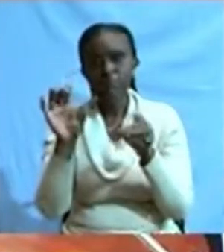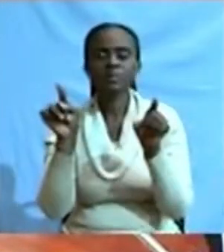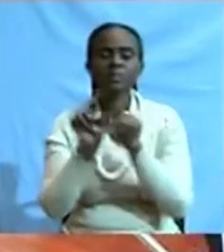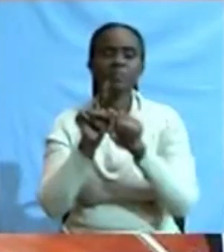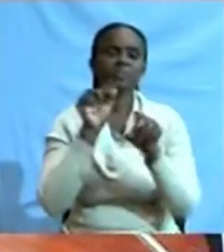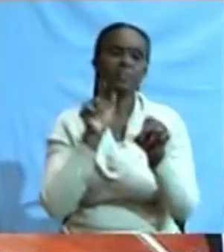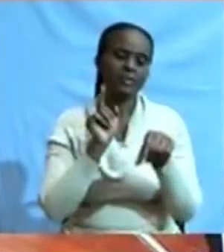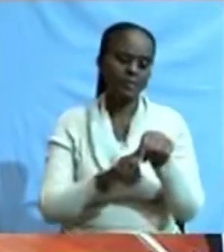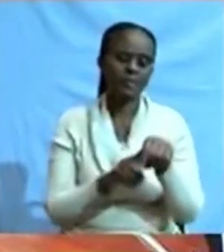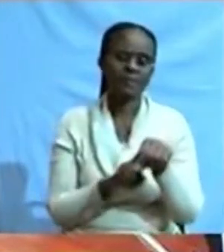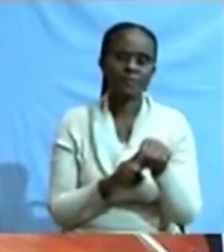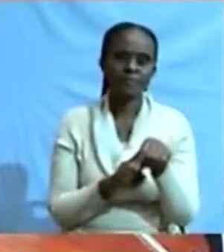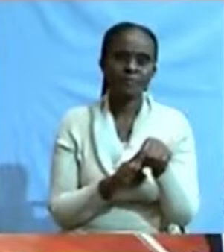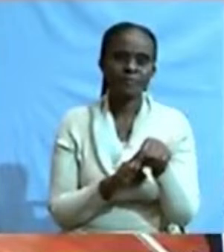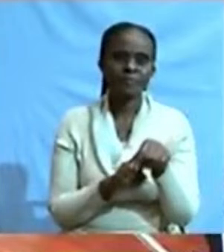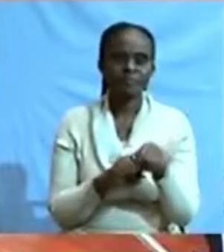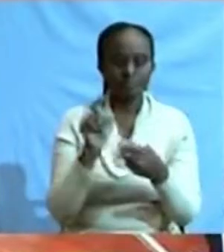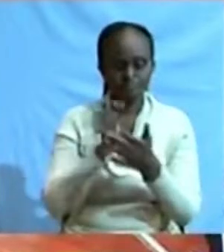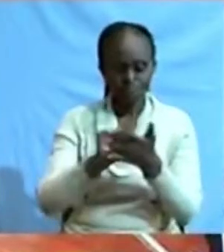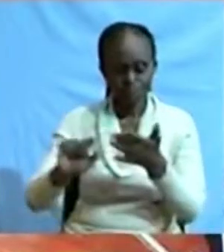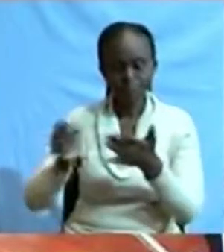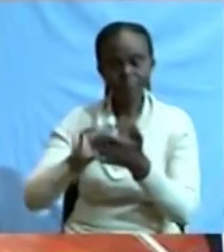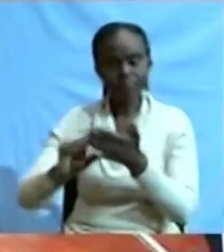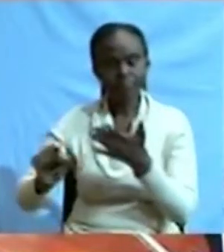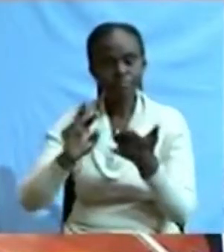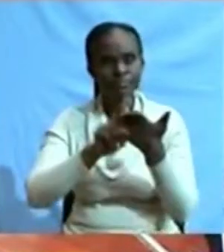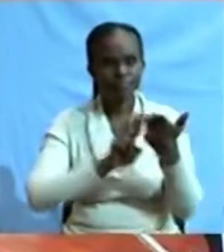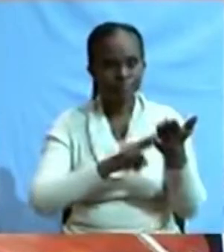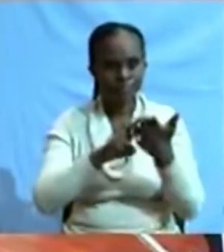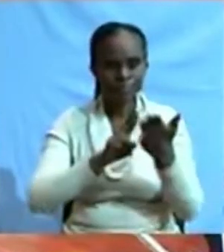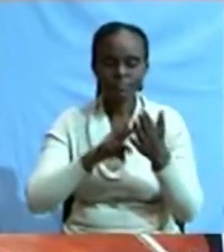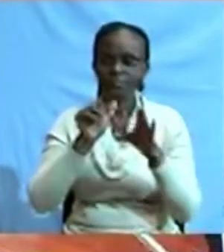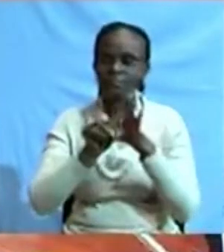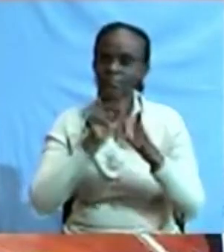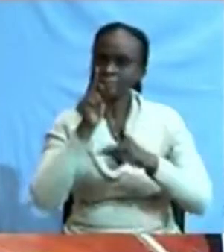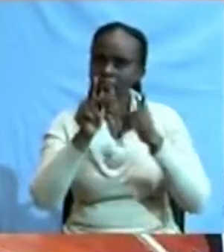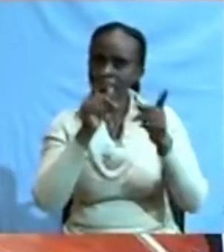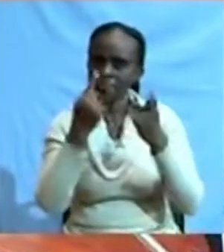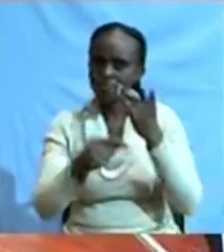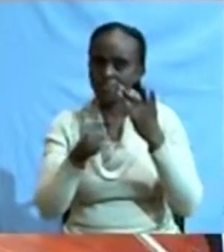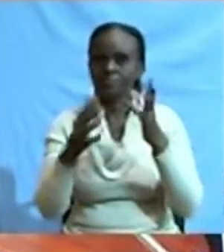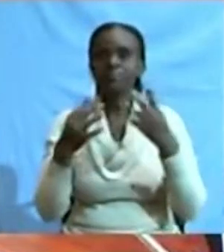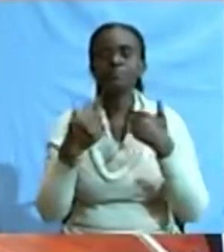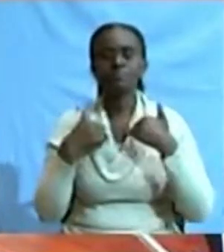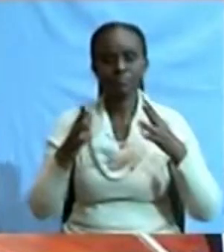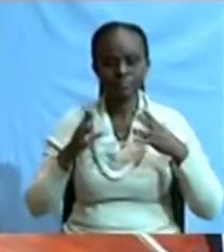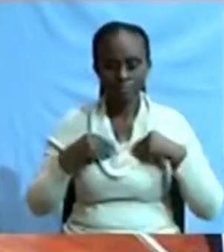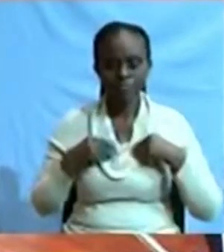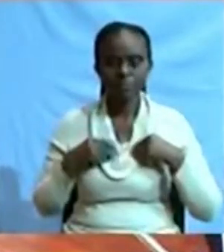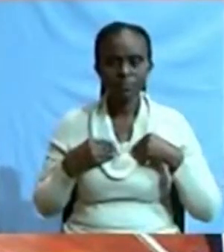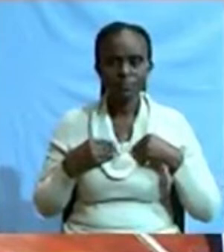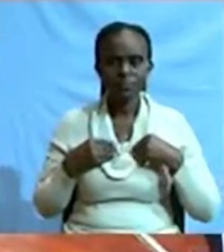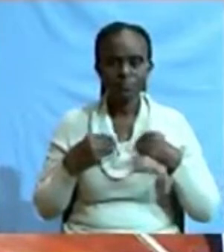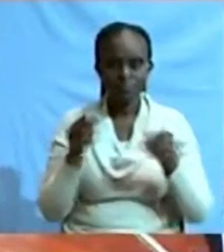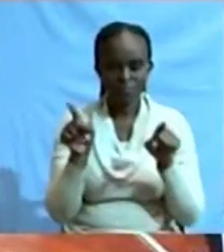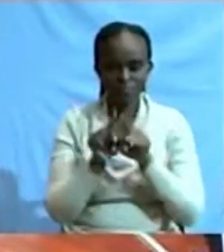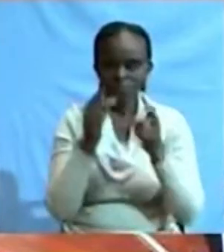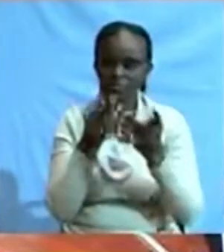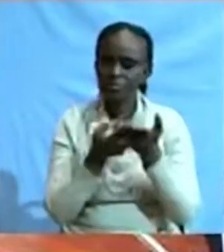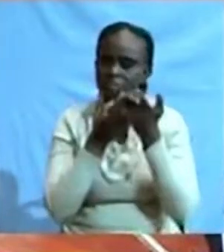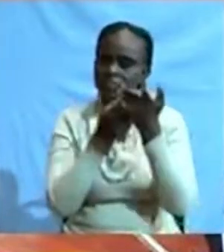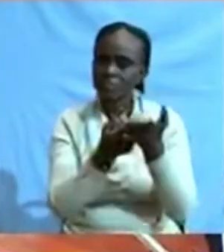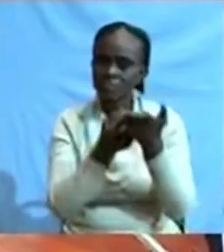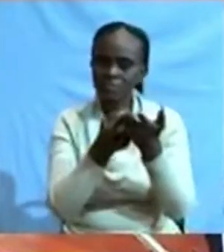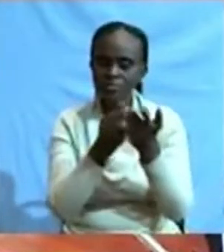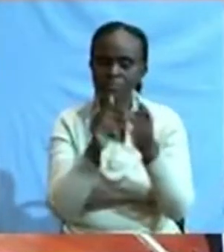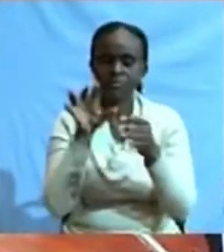time of writing this report, was in the process of considering to recommend to